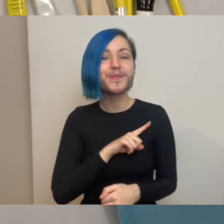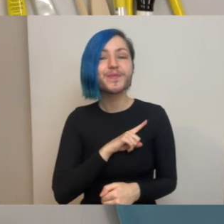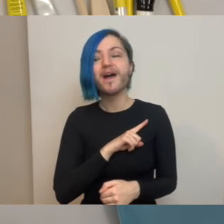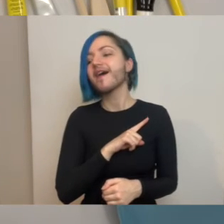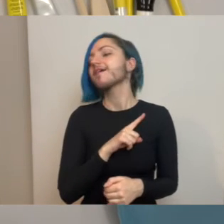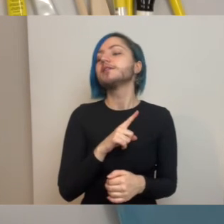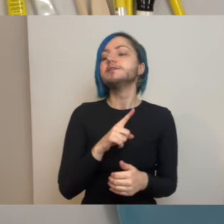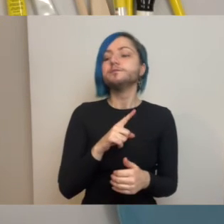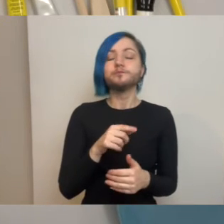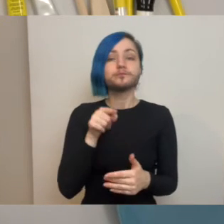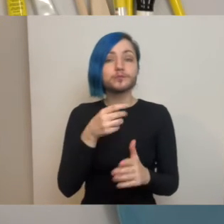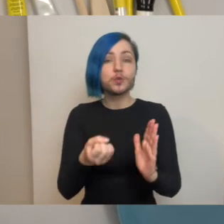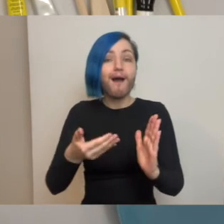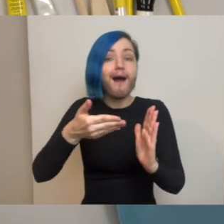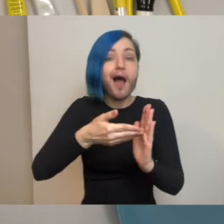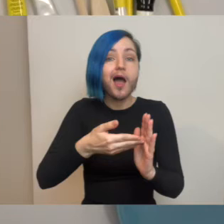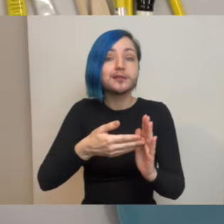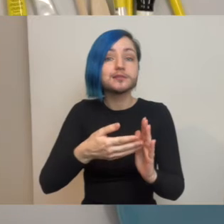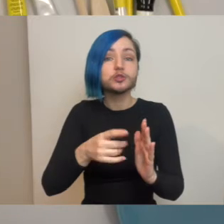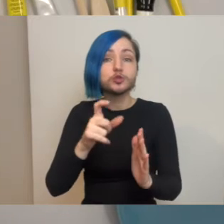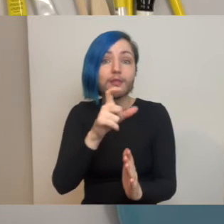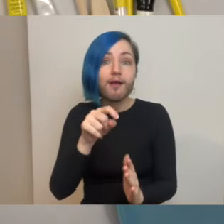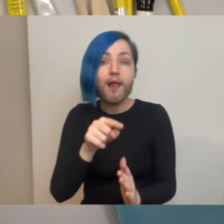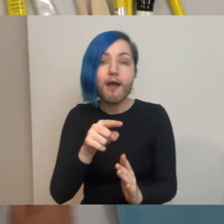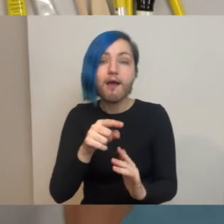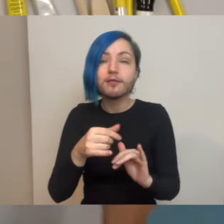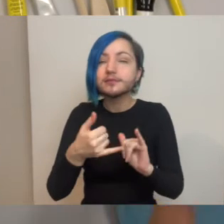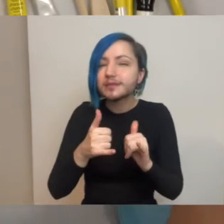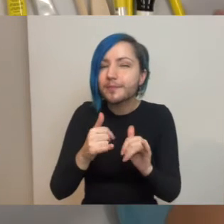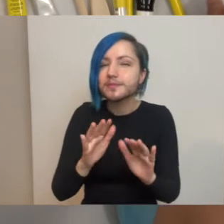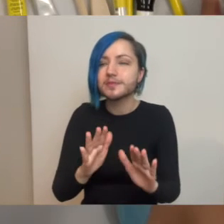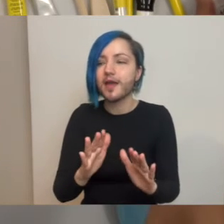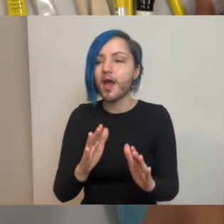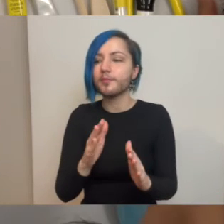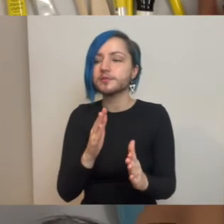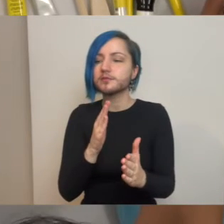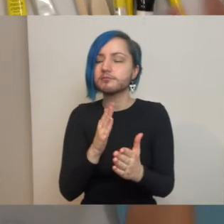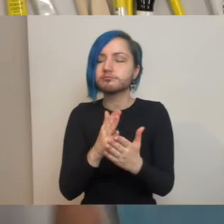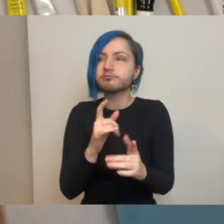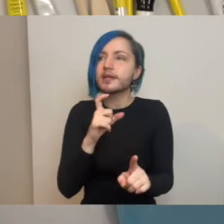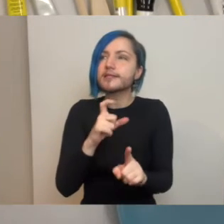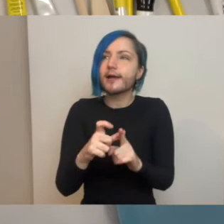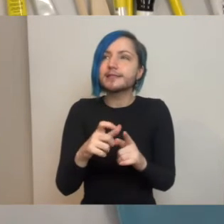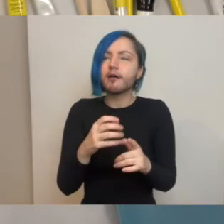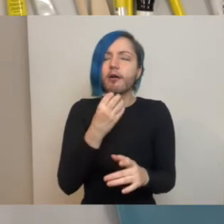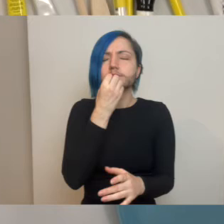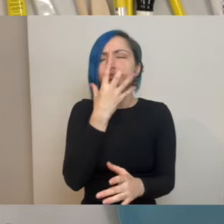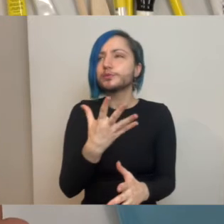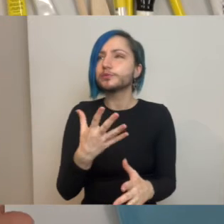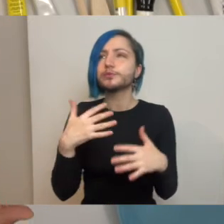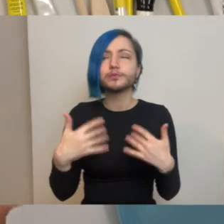because when you add it sometimes to the colours that you have, it does this amazing